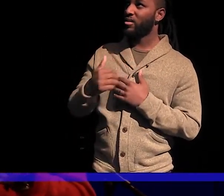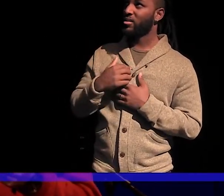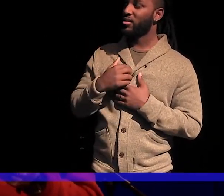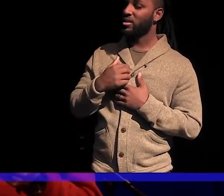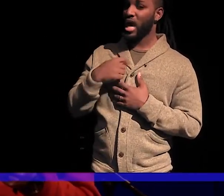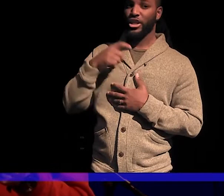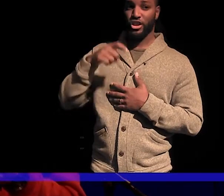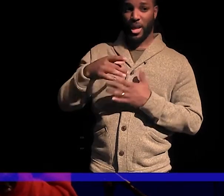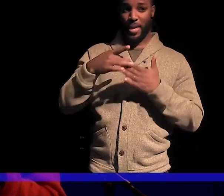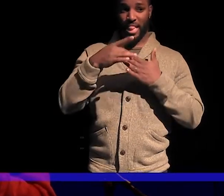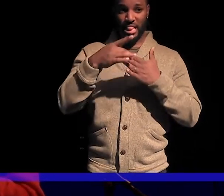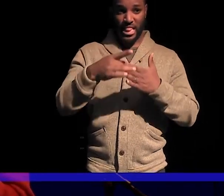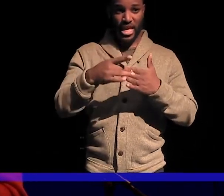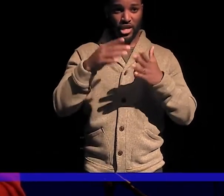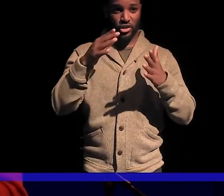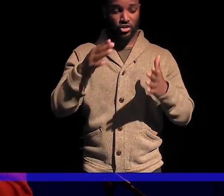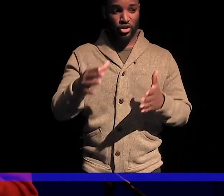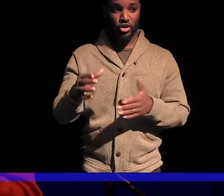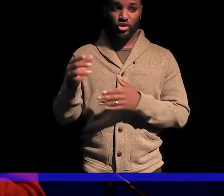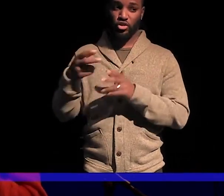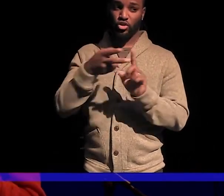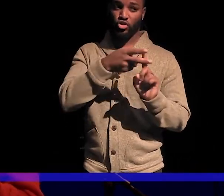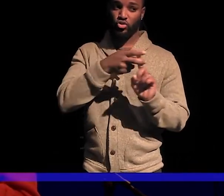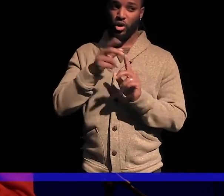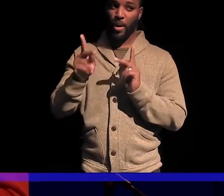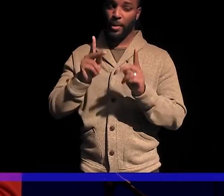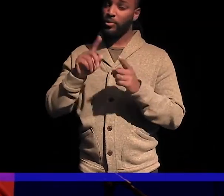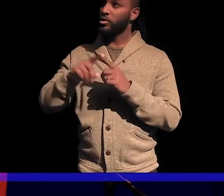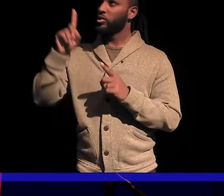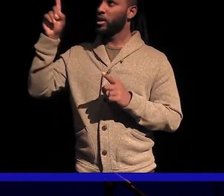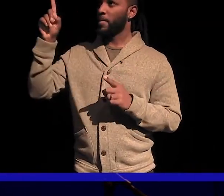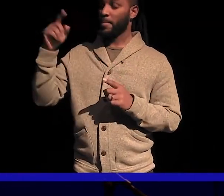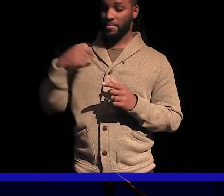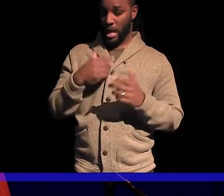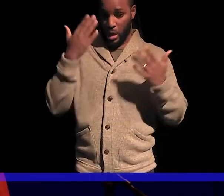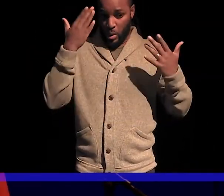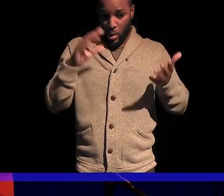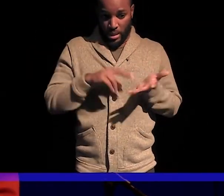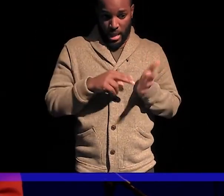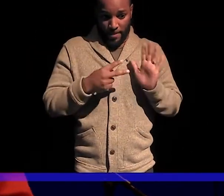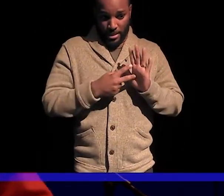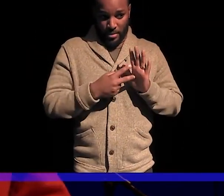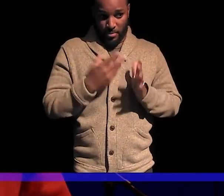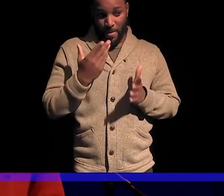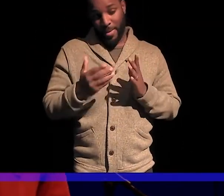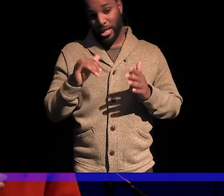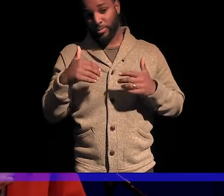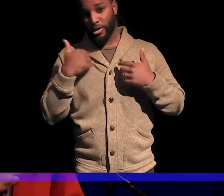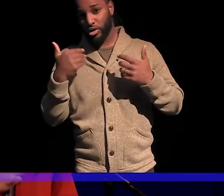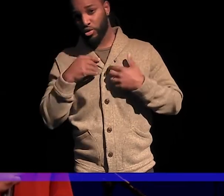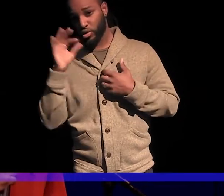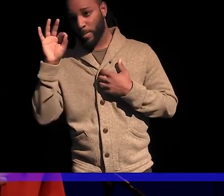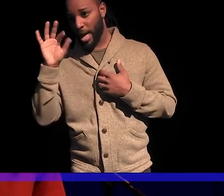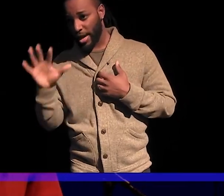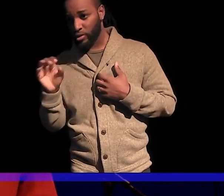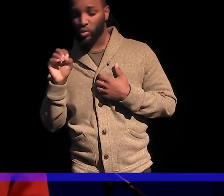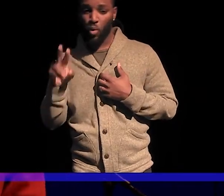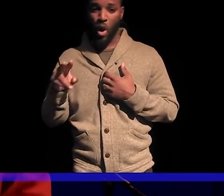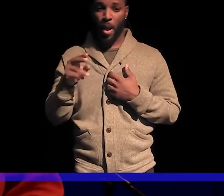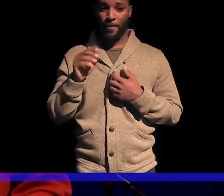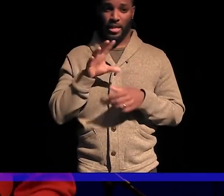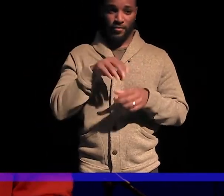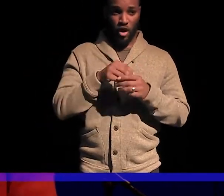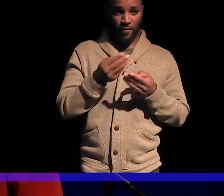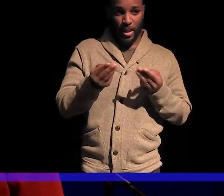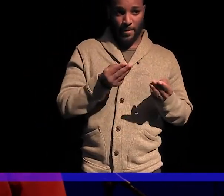to be a leader and to draw people to Him. I don't know what that means, but maybe that's being a youth pastor or being in ministry." And